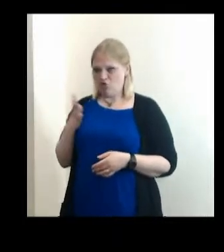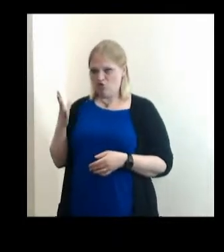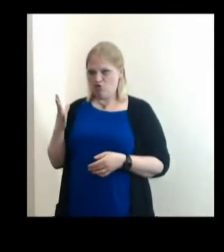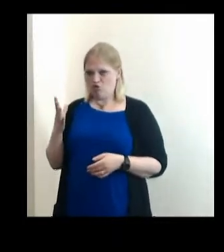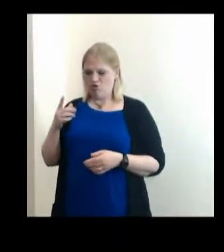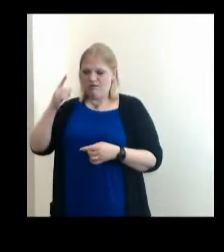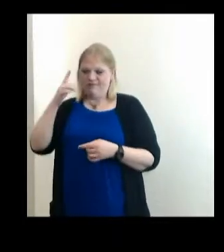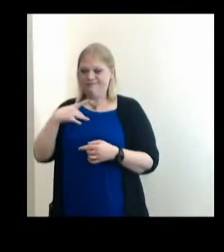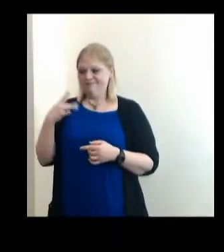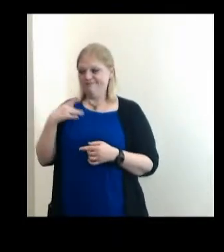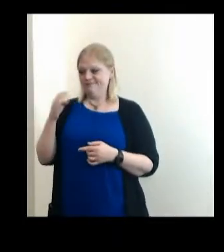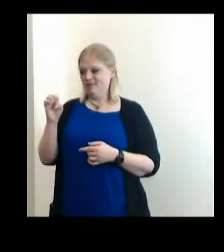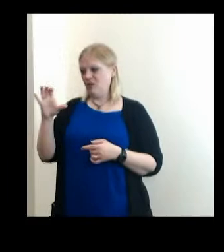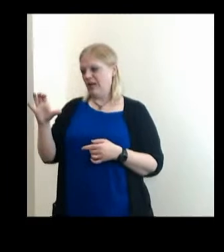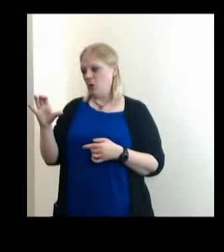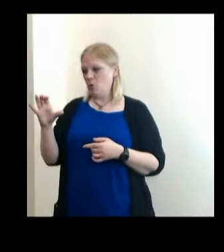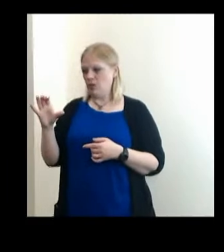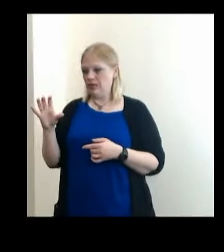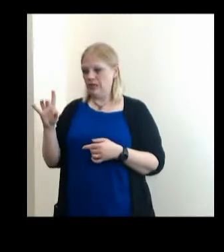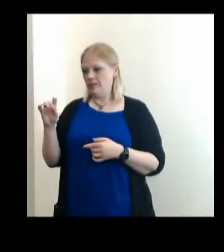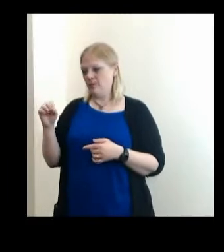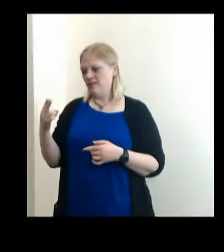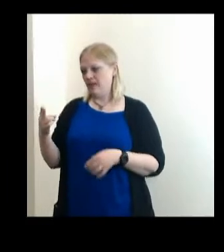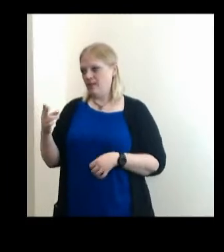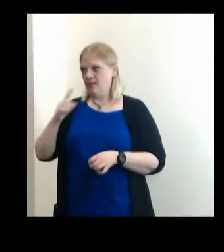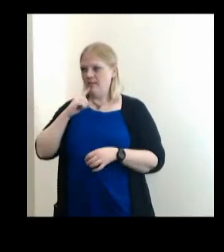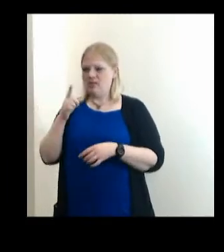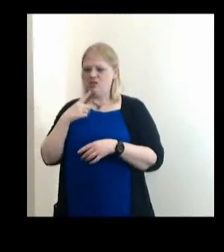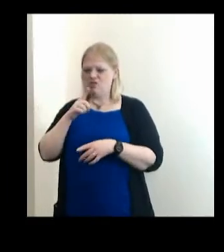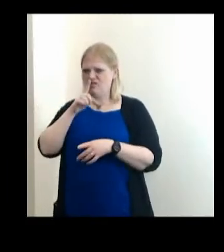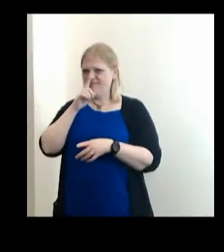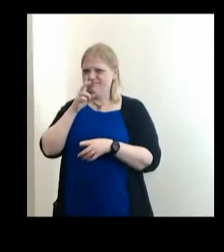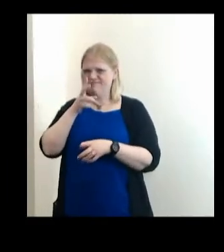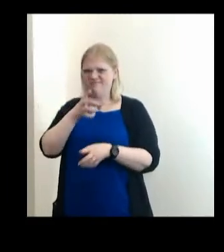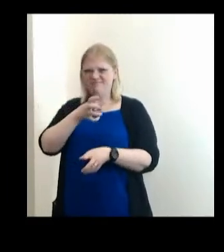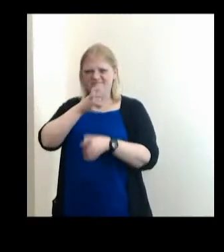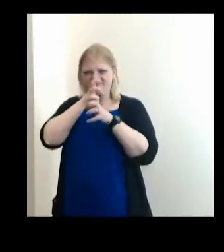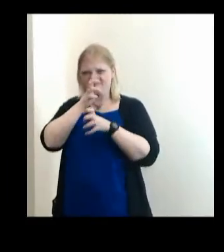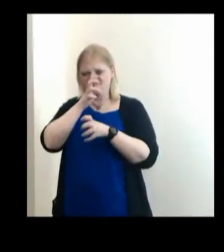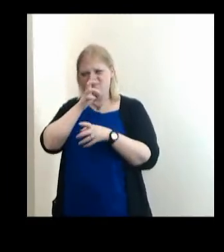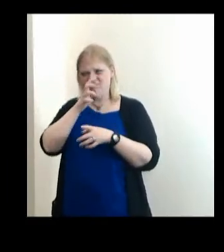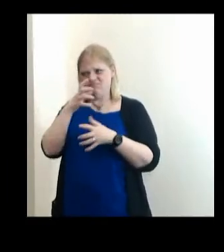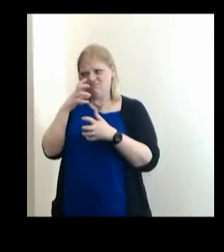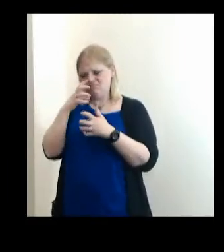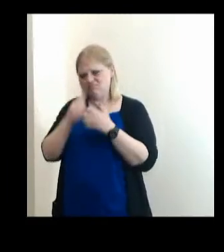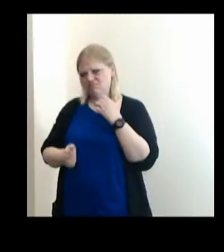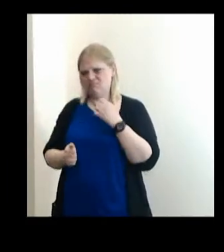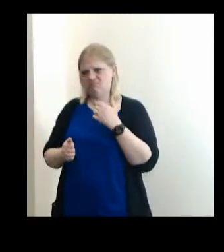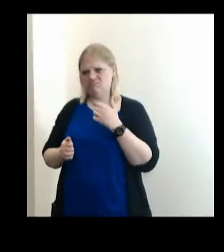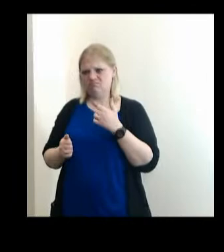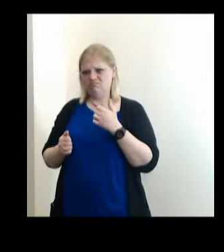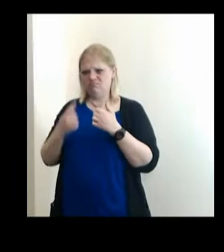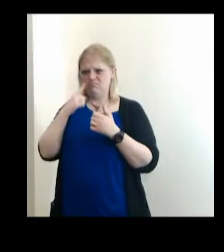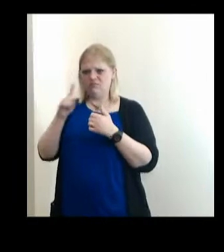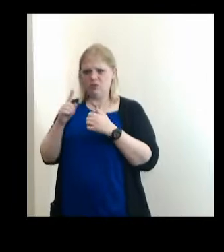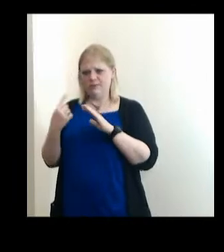being too harsh on quarantine and pause requirements, especially compared to counties elsewhere. I'm just wondering what you have